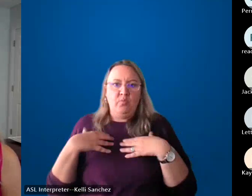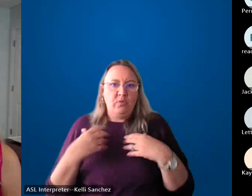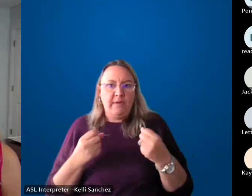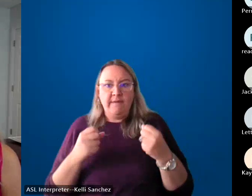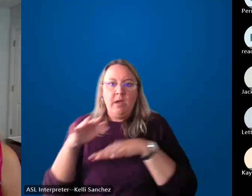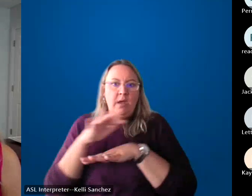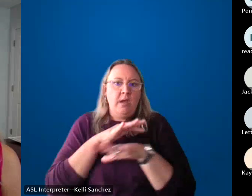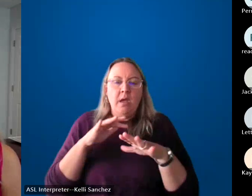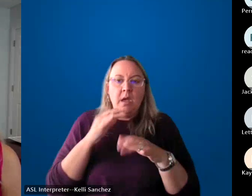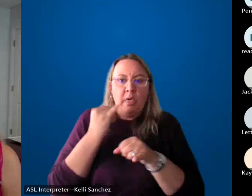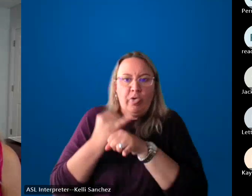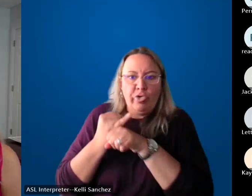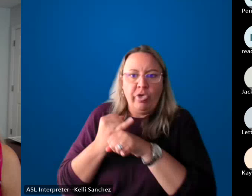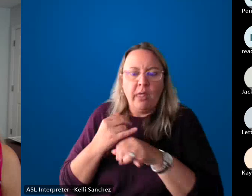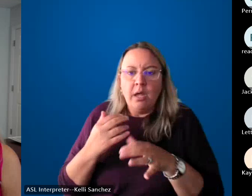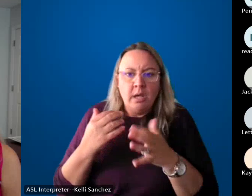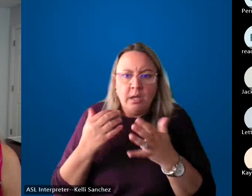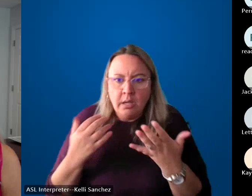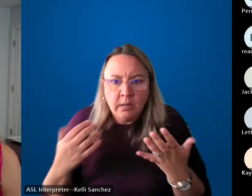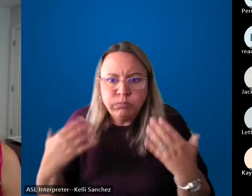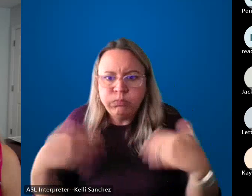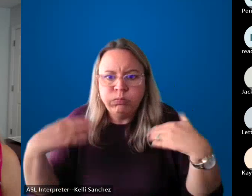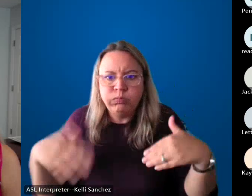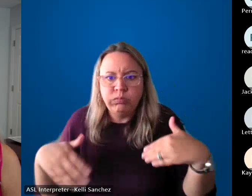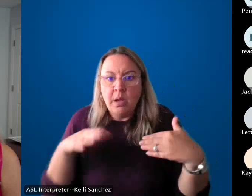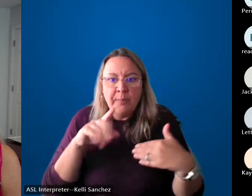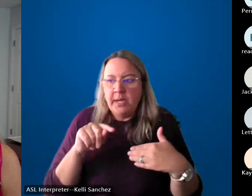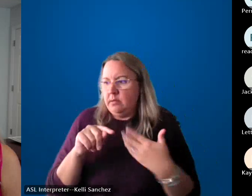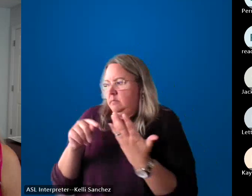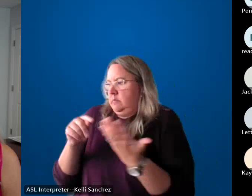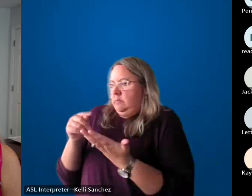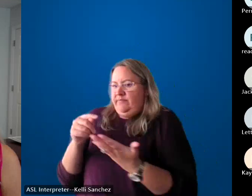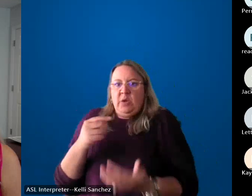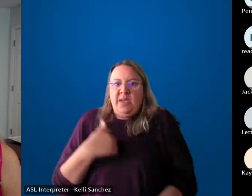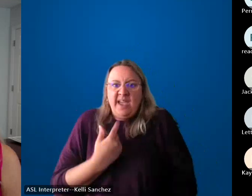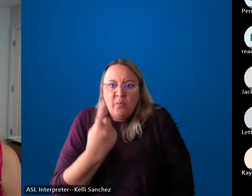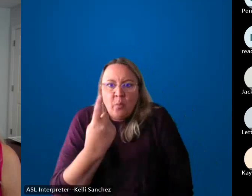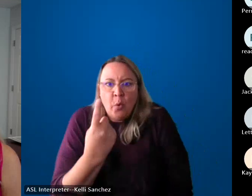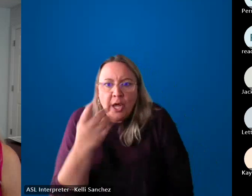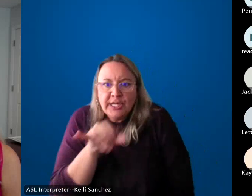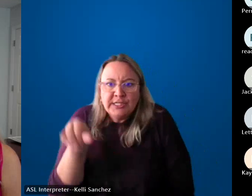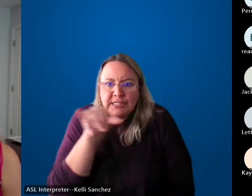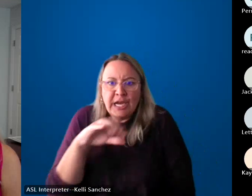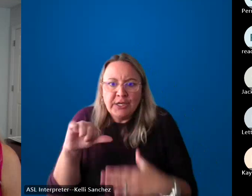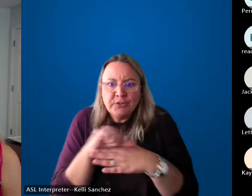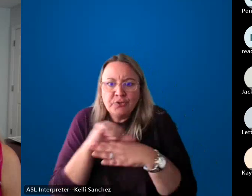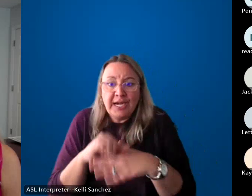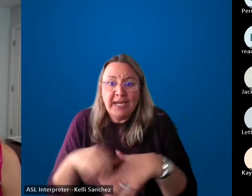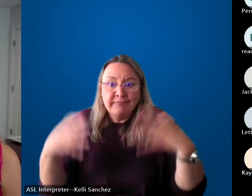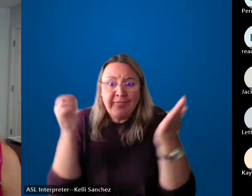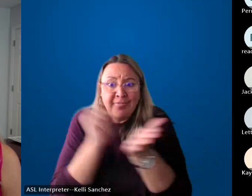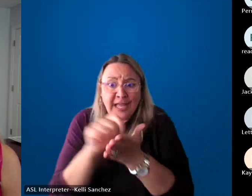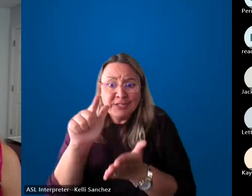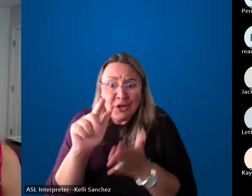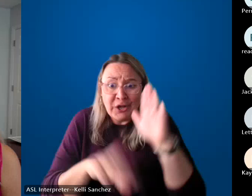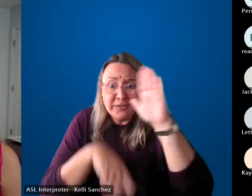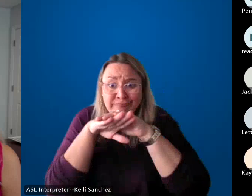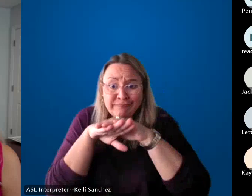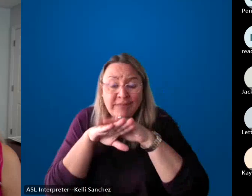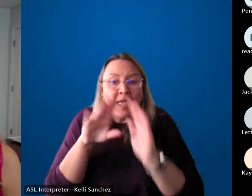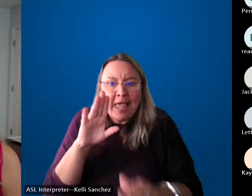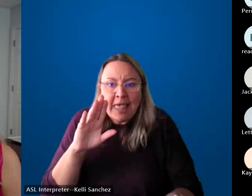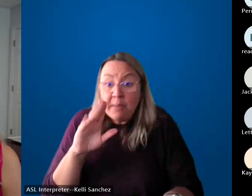and RCOs and all these different places. But we just have this one standard training, and more often than